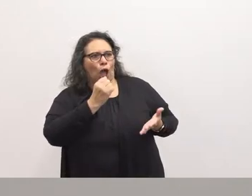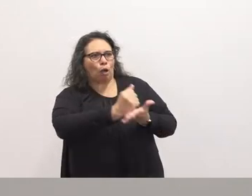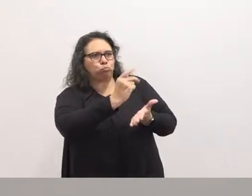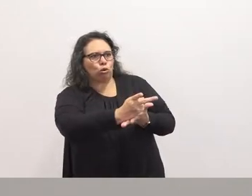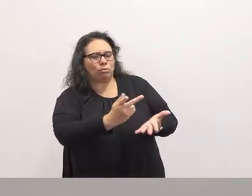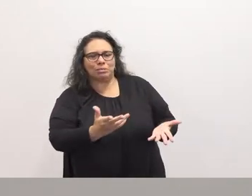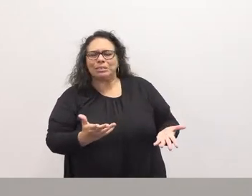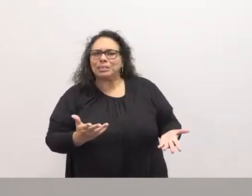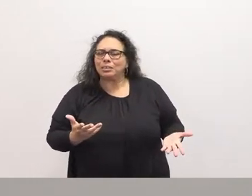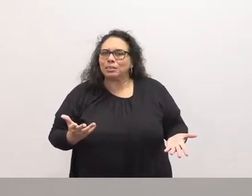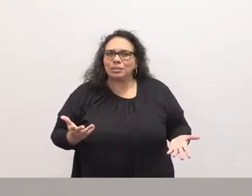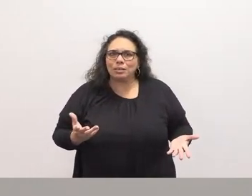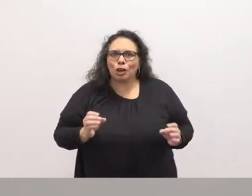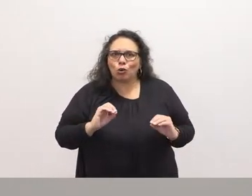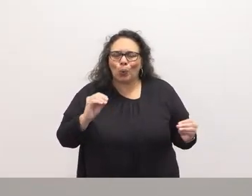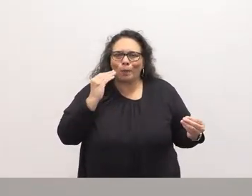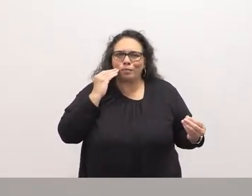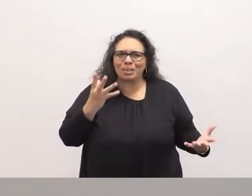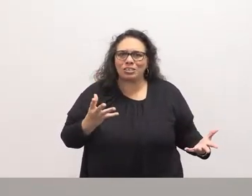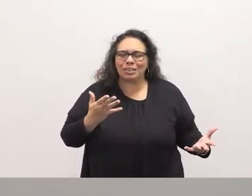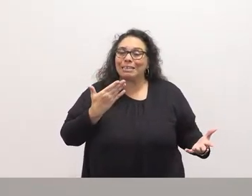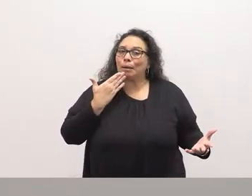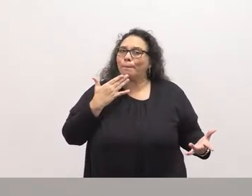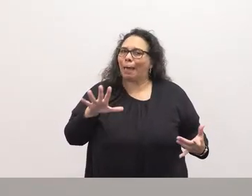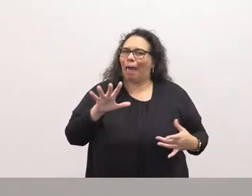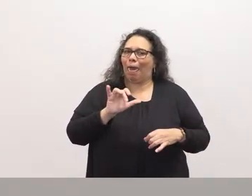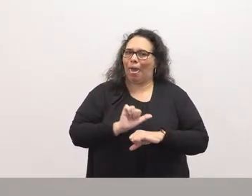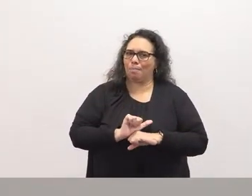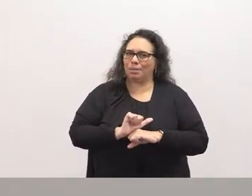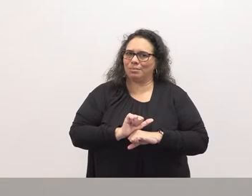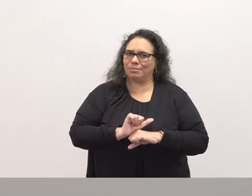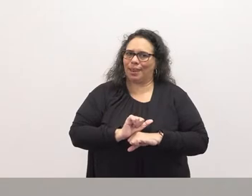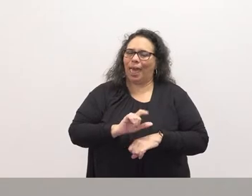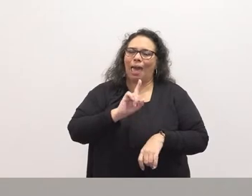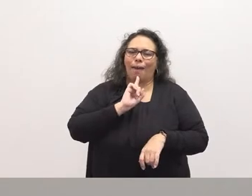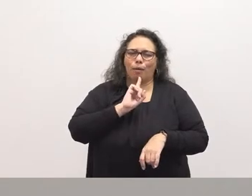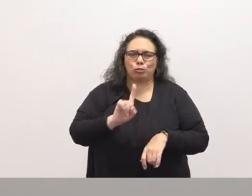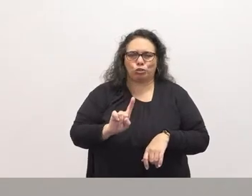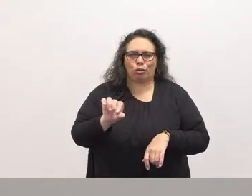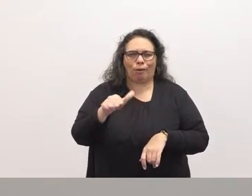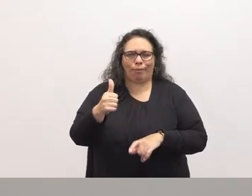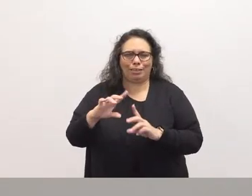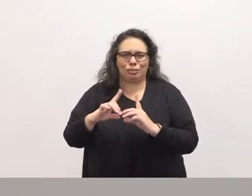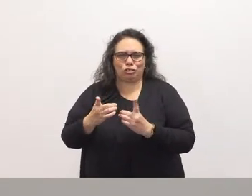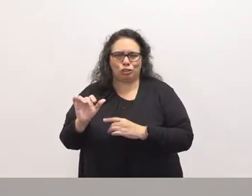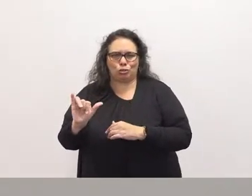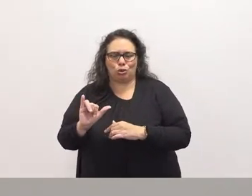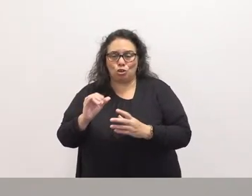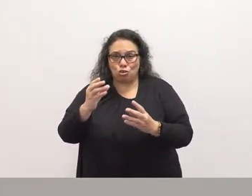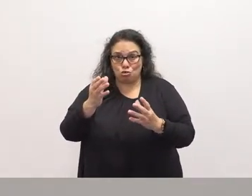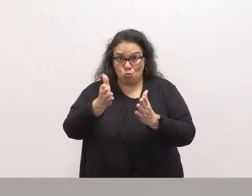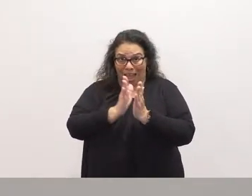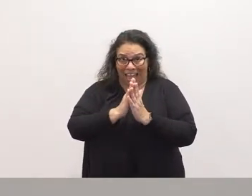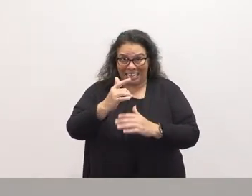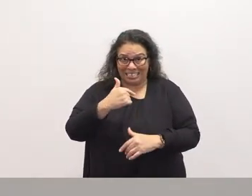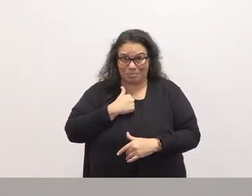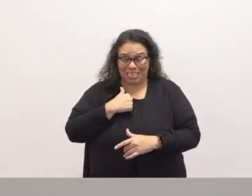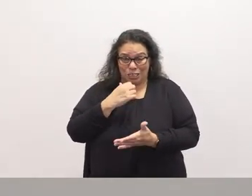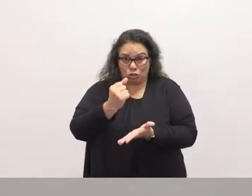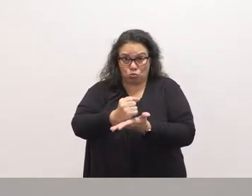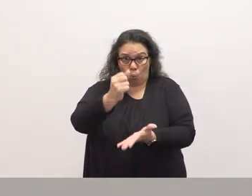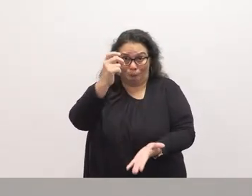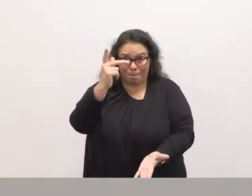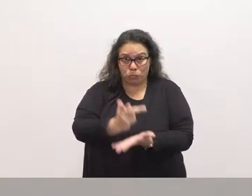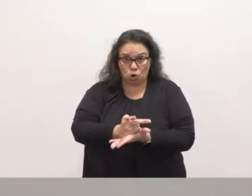of probably other districts as well as ours. But when you ask me to approve something, I like to see it